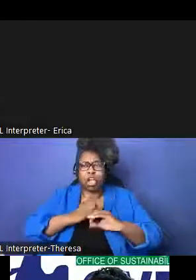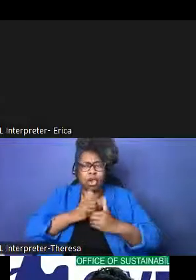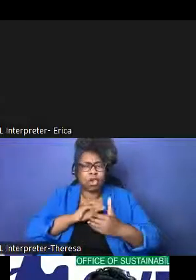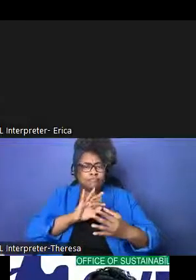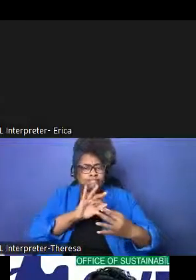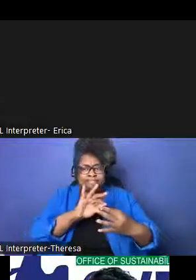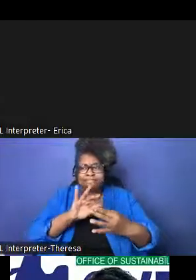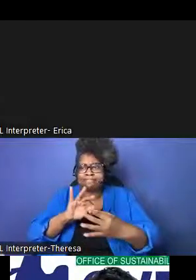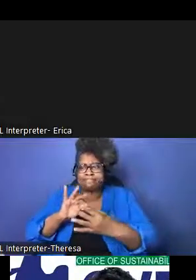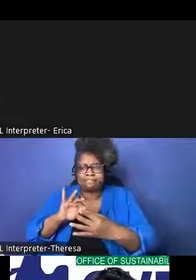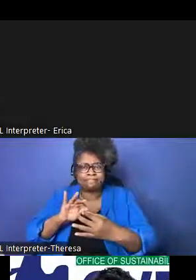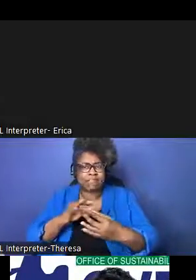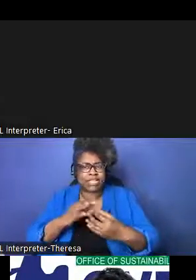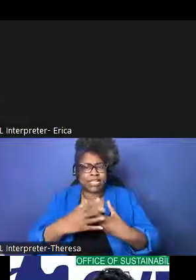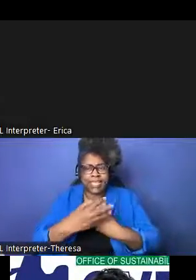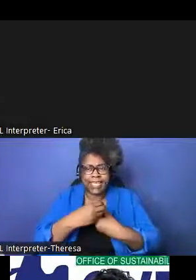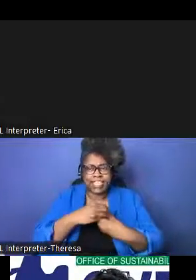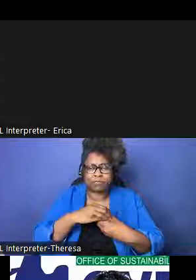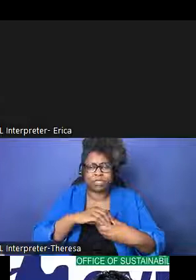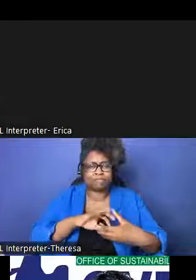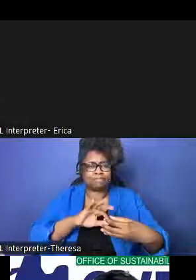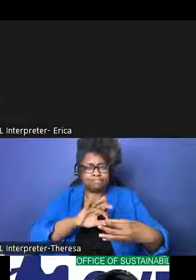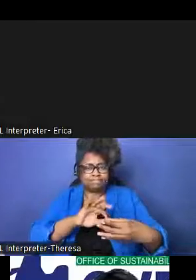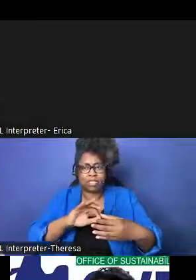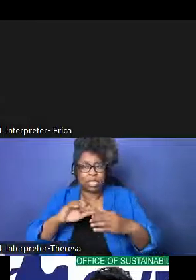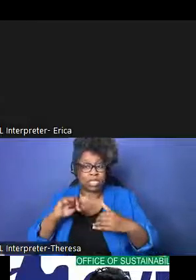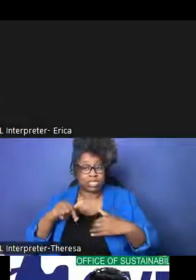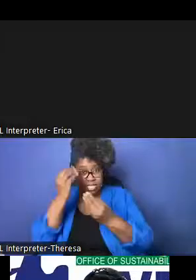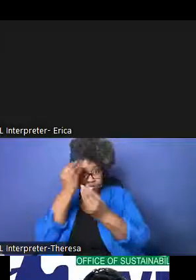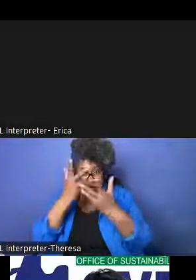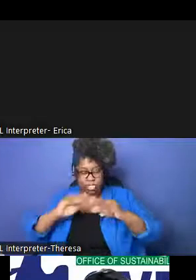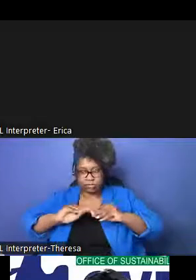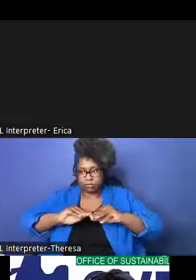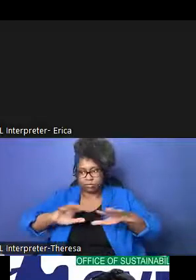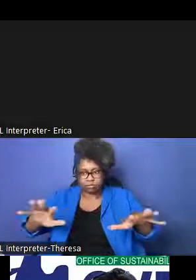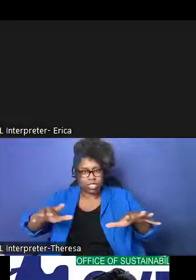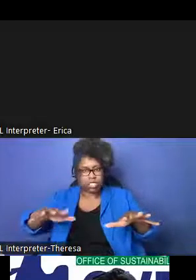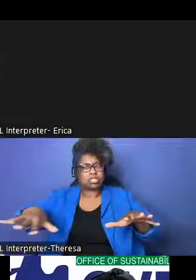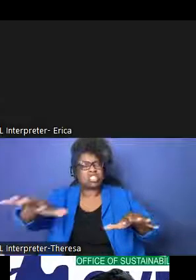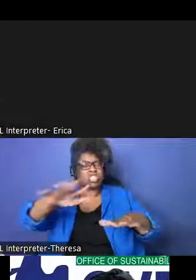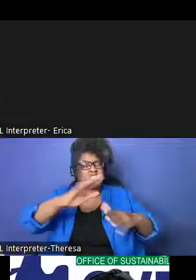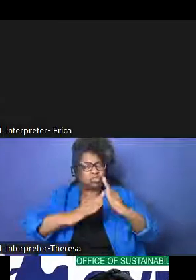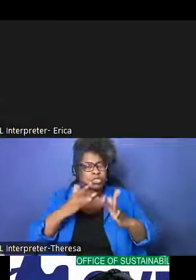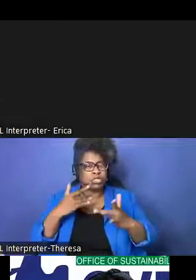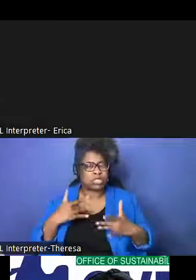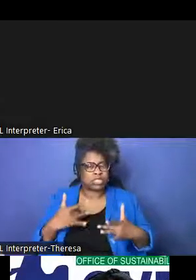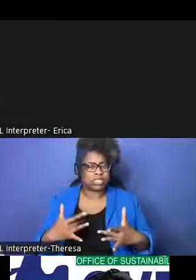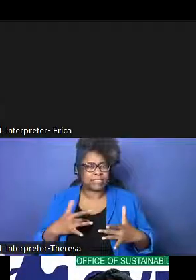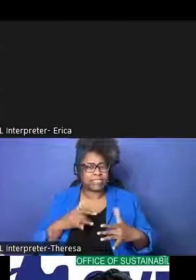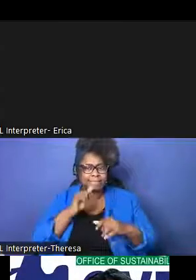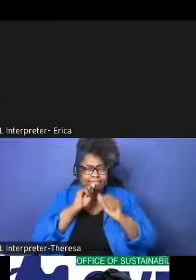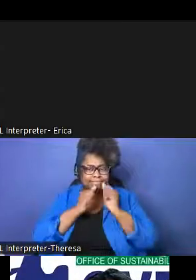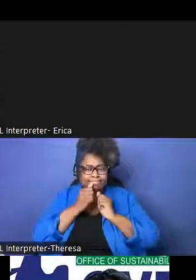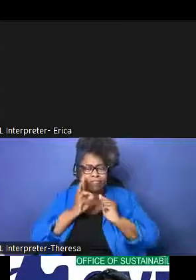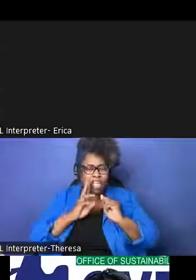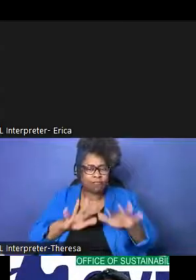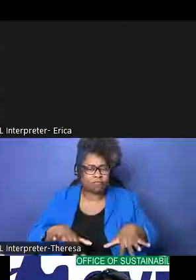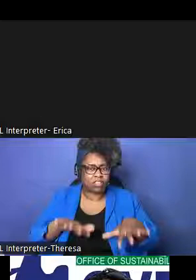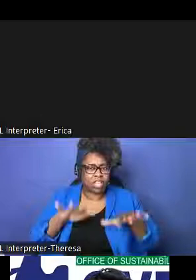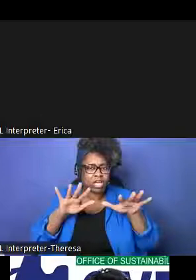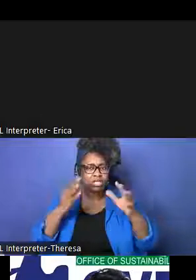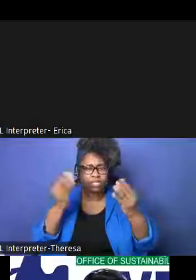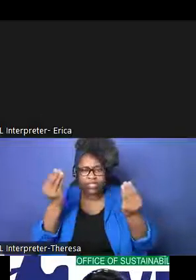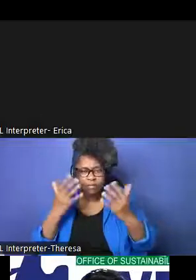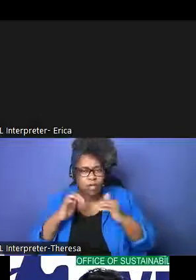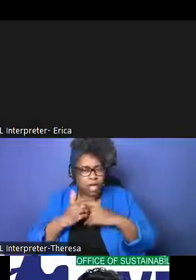message is getting out into our flood impacted communities and really all of Newark, please let us know about that.